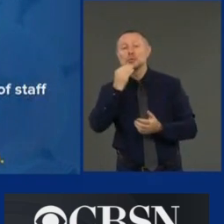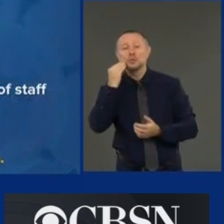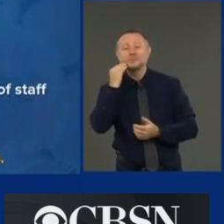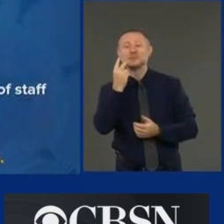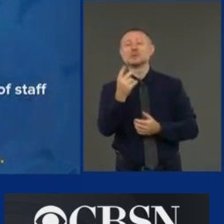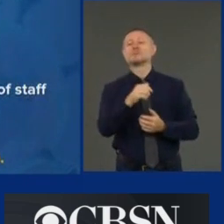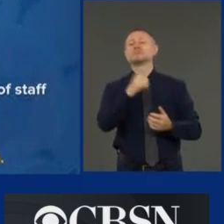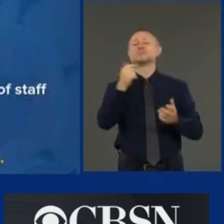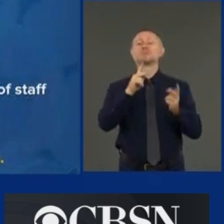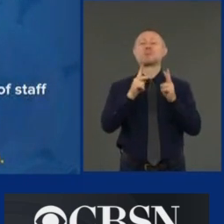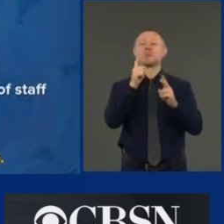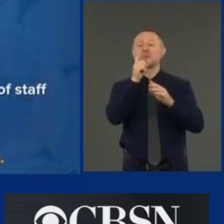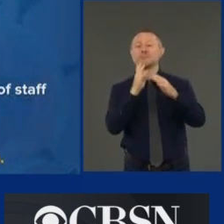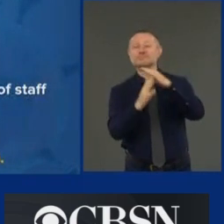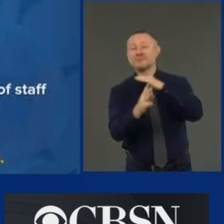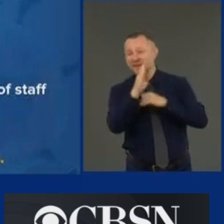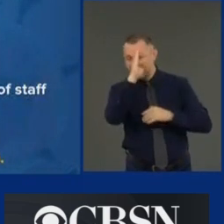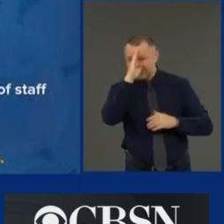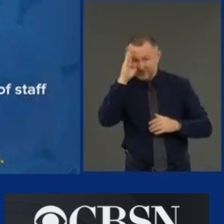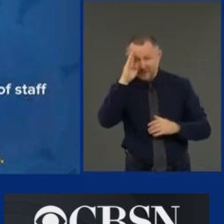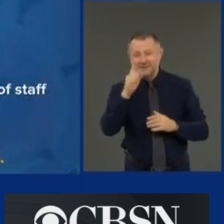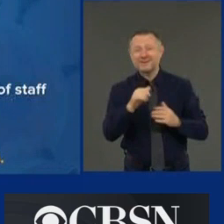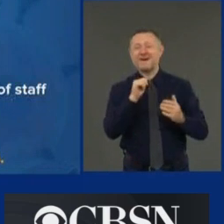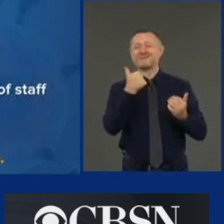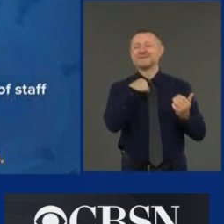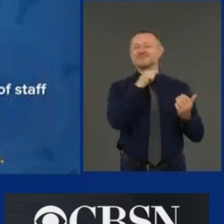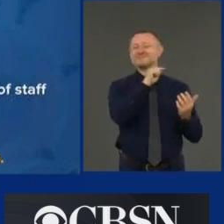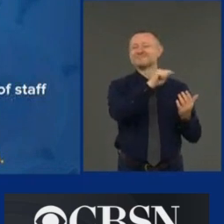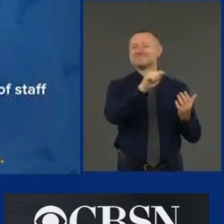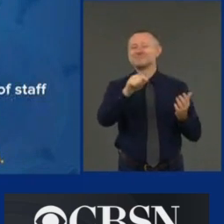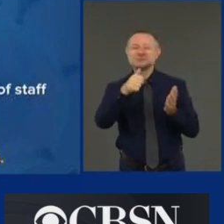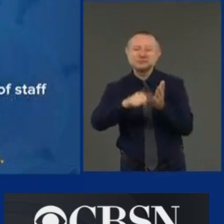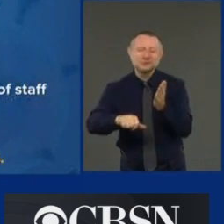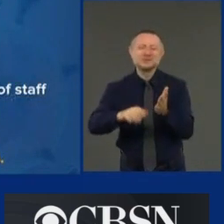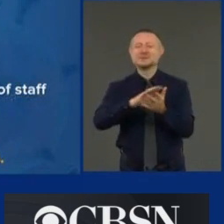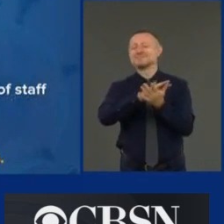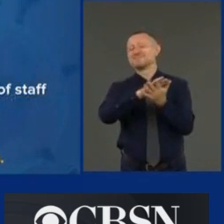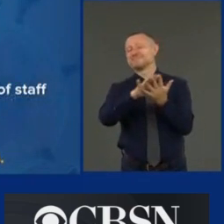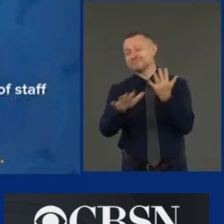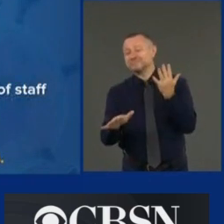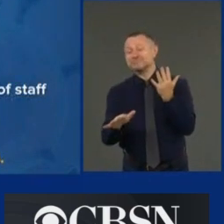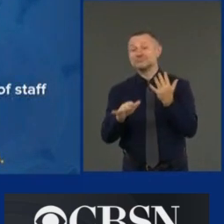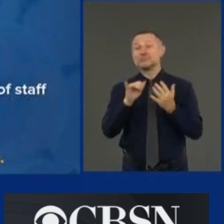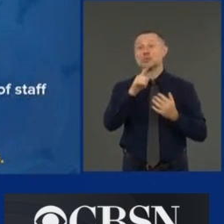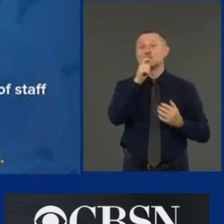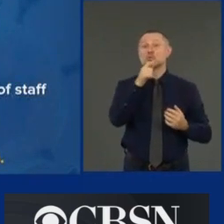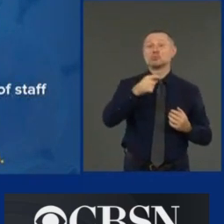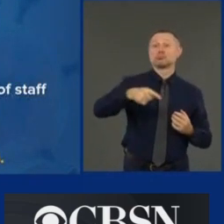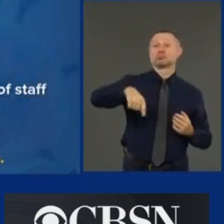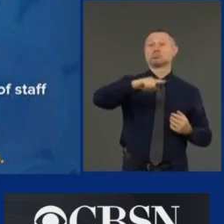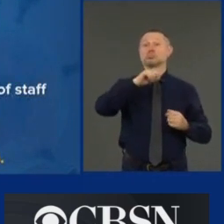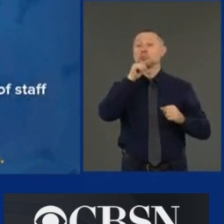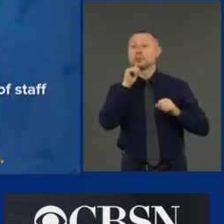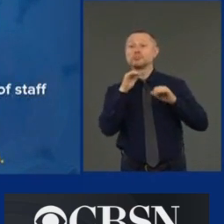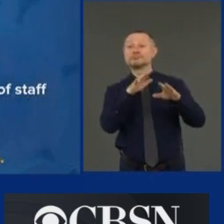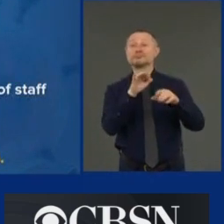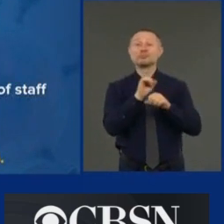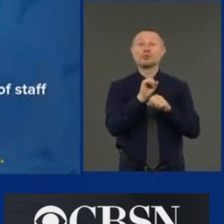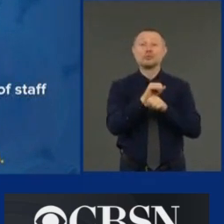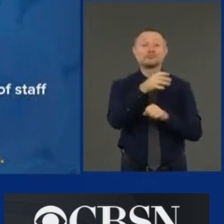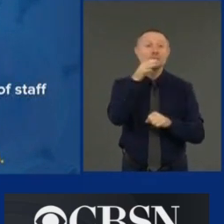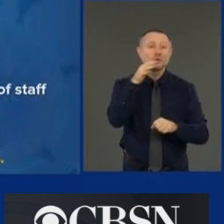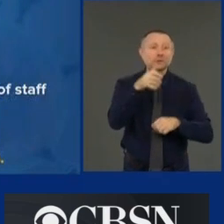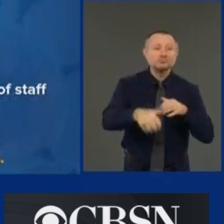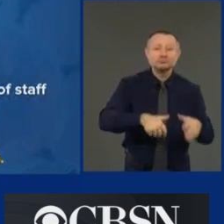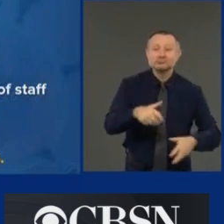positive. There's seasonal labor forces that come in for farms. But we do more testing in New York